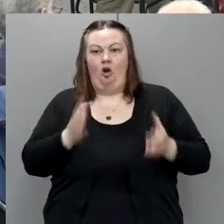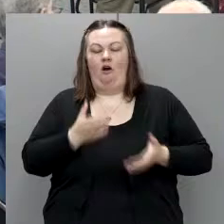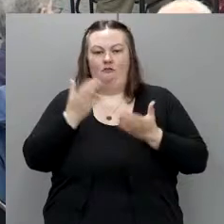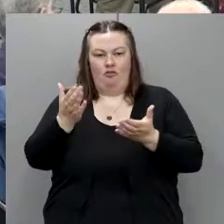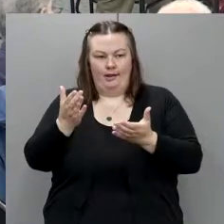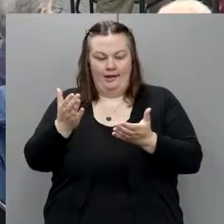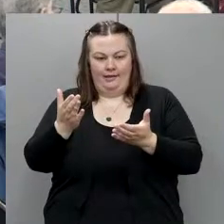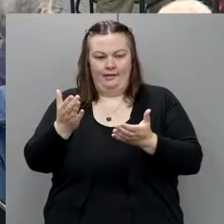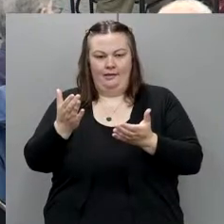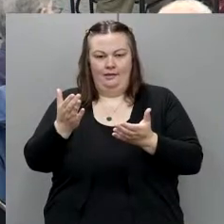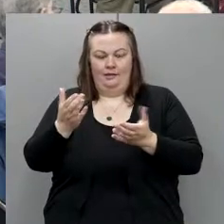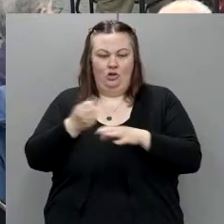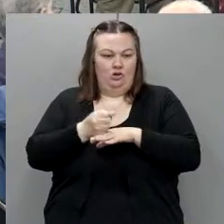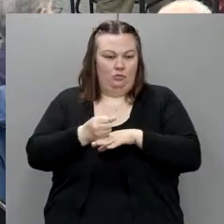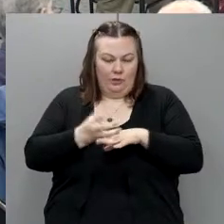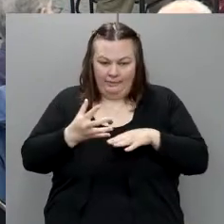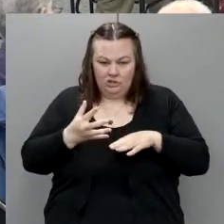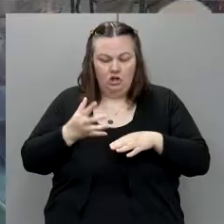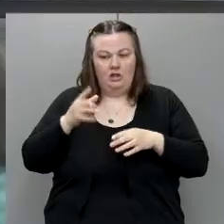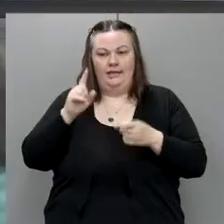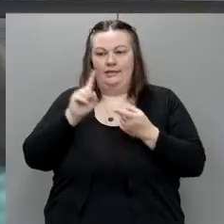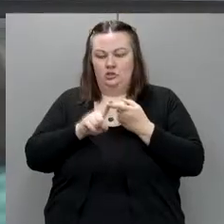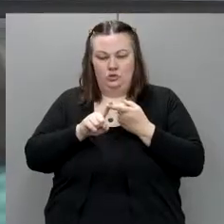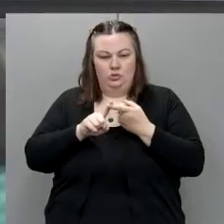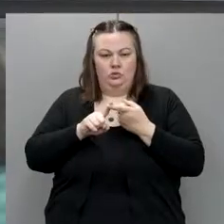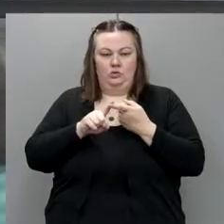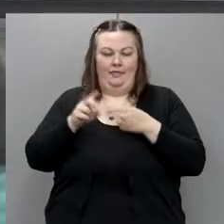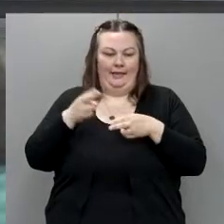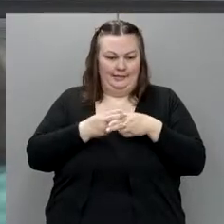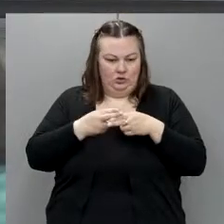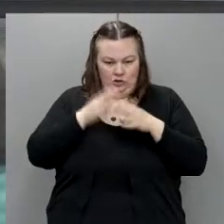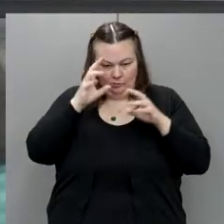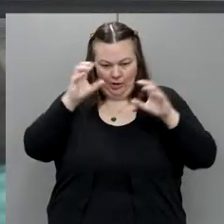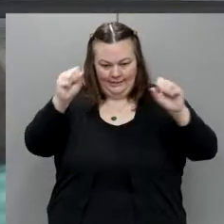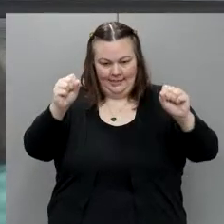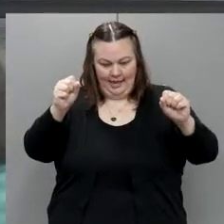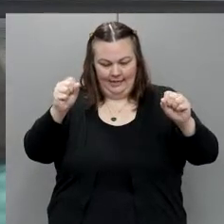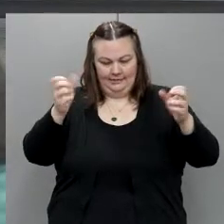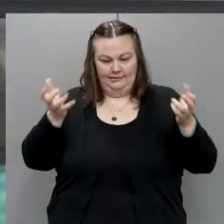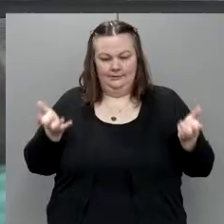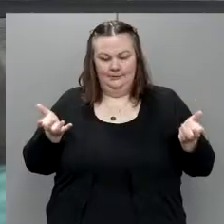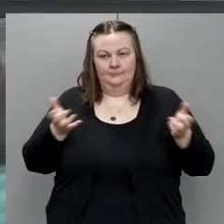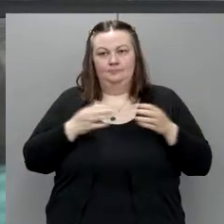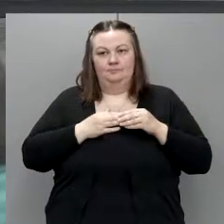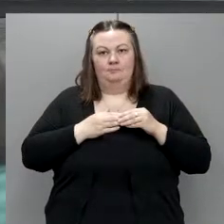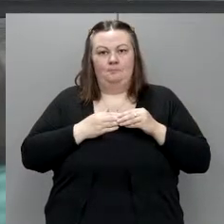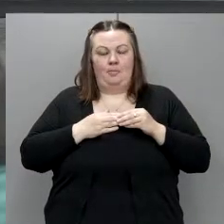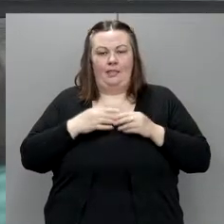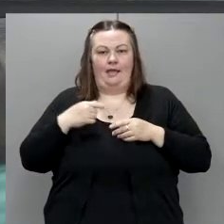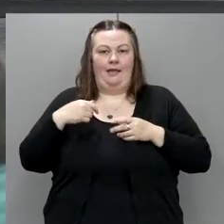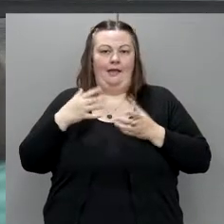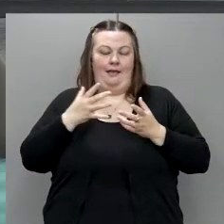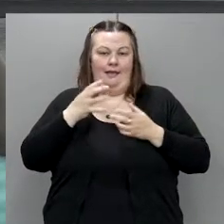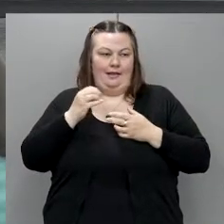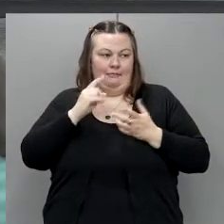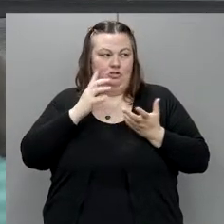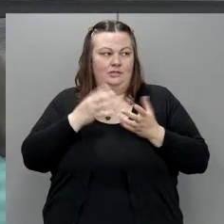offer prematurely to the interim president. And I just wonder,